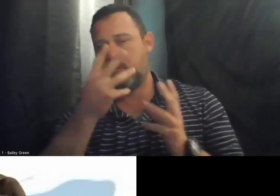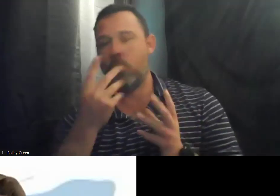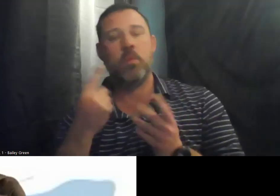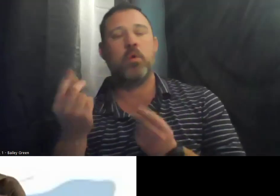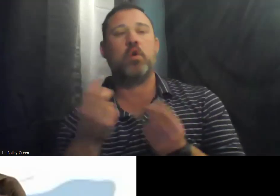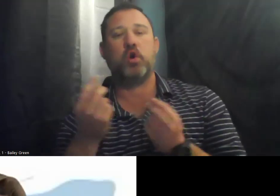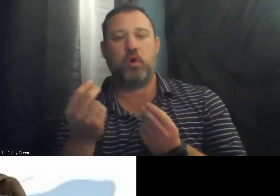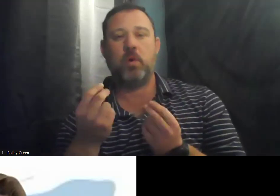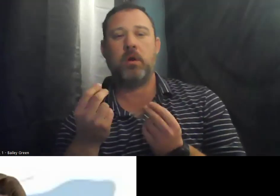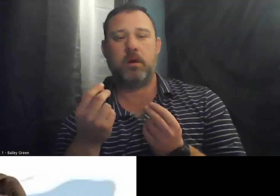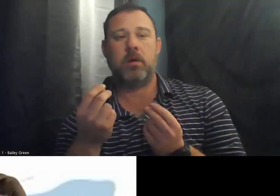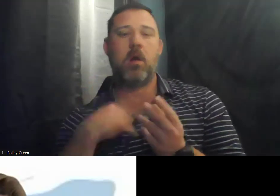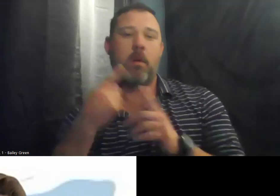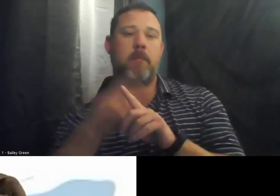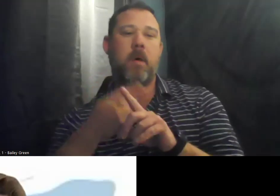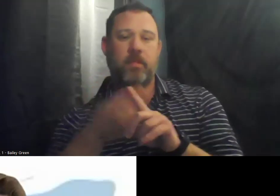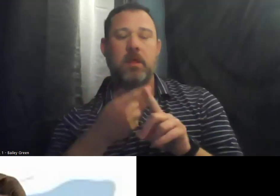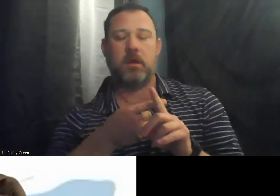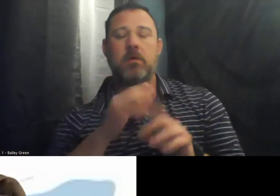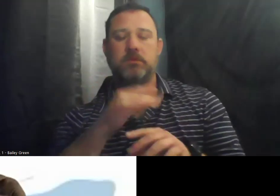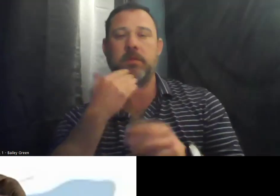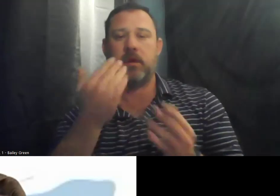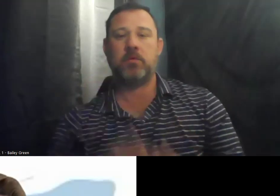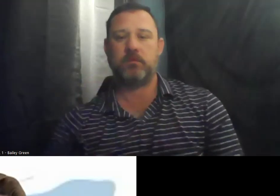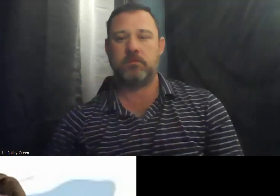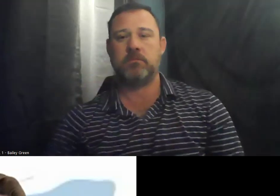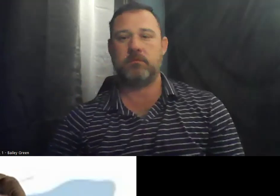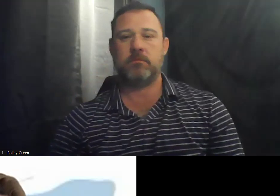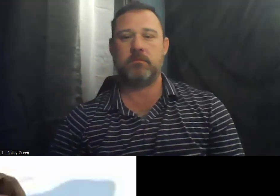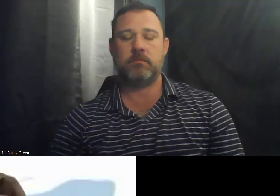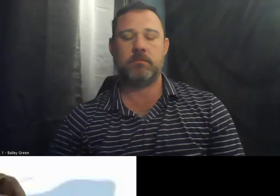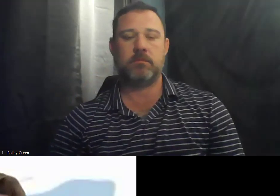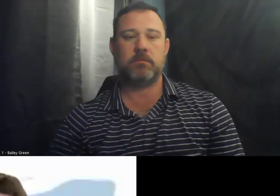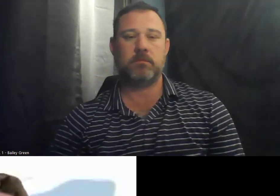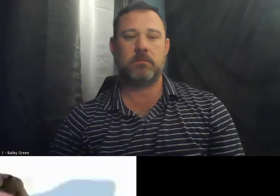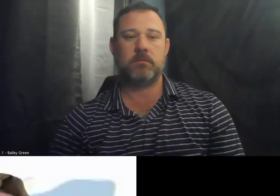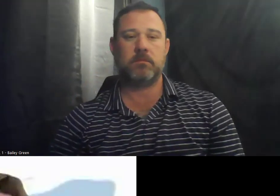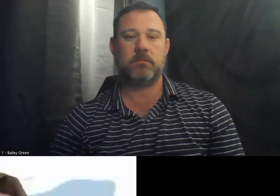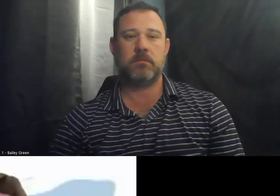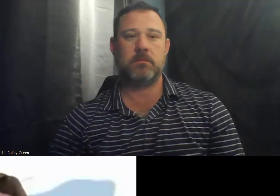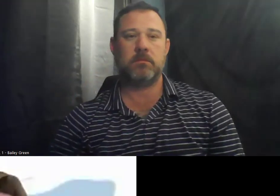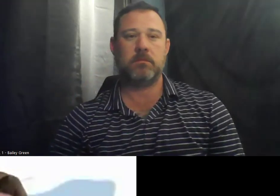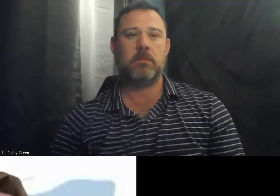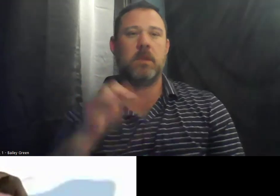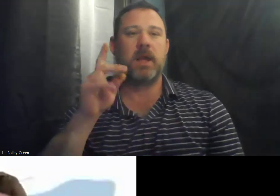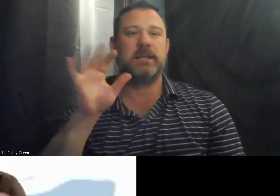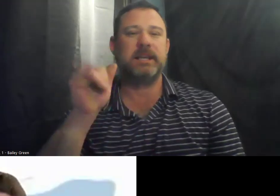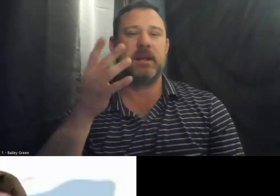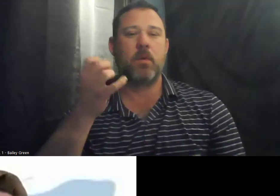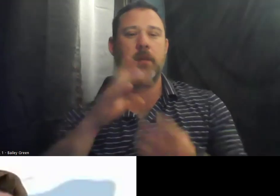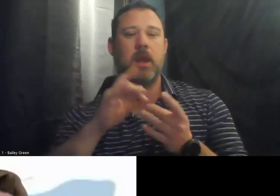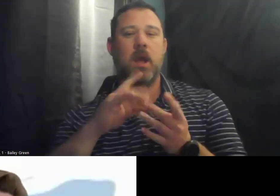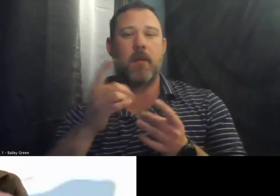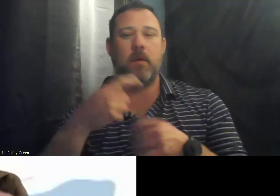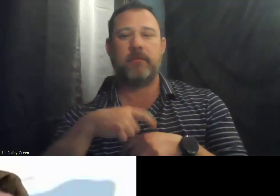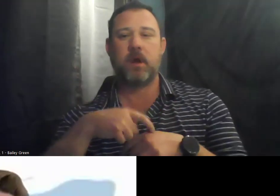doing on our monthly calls. Thank you. And Great, if we could, thank you. Yeah, Adina would like to make a comment. We have